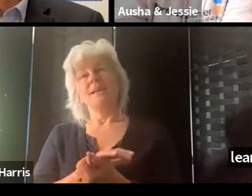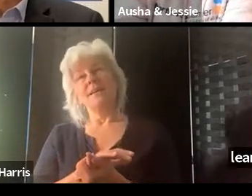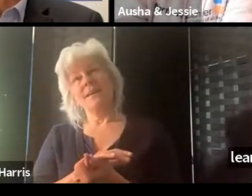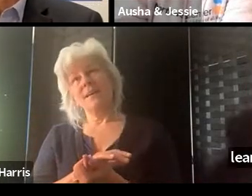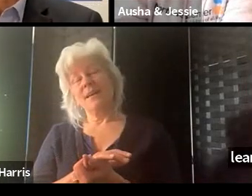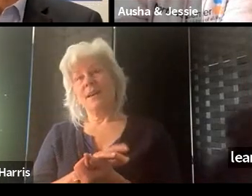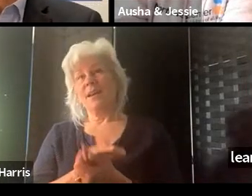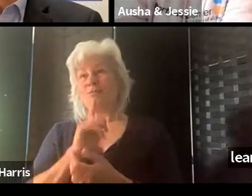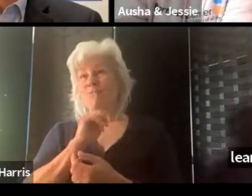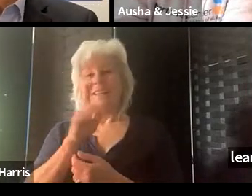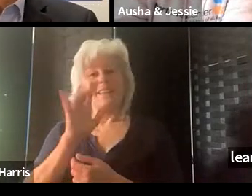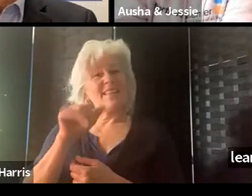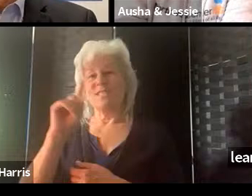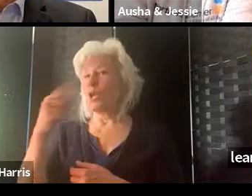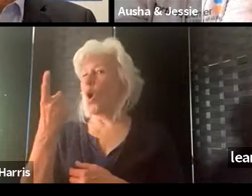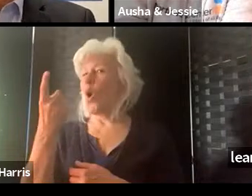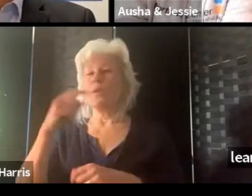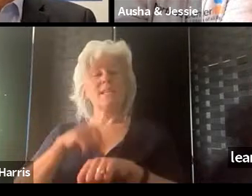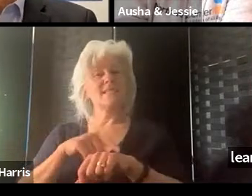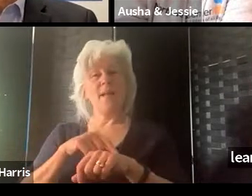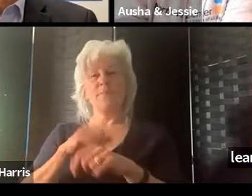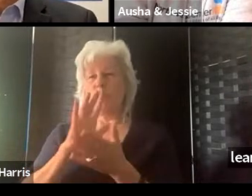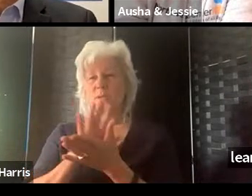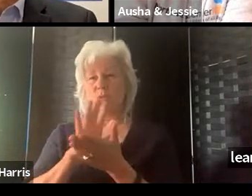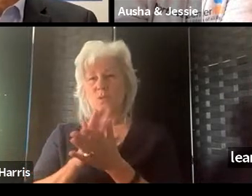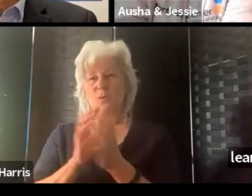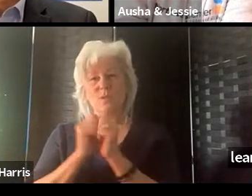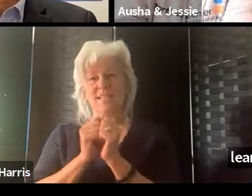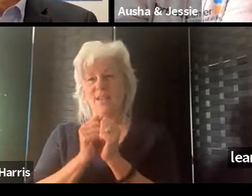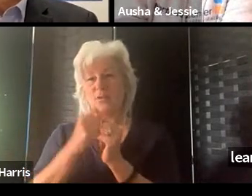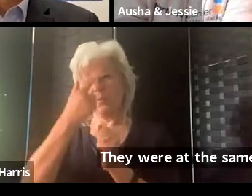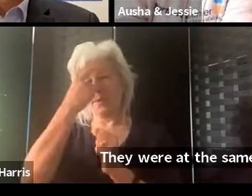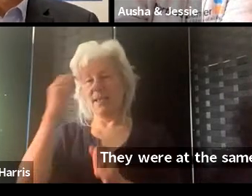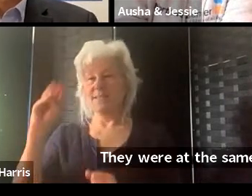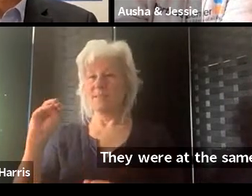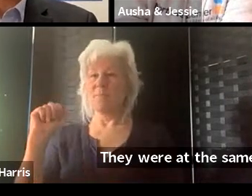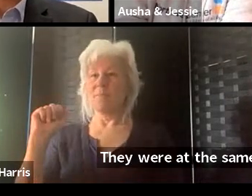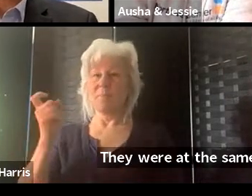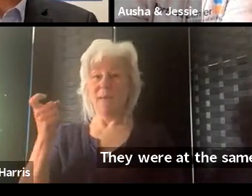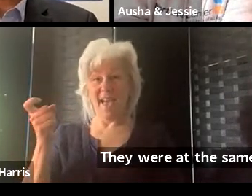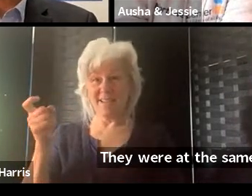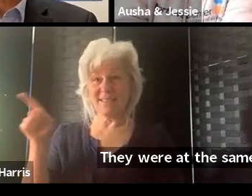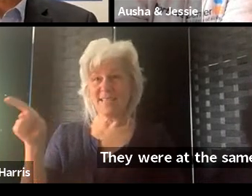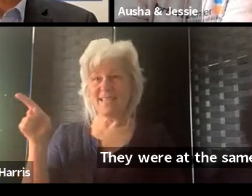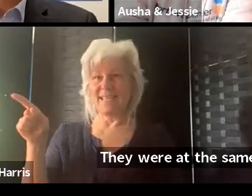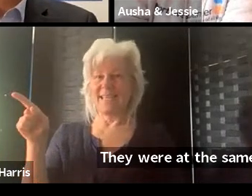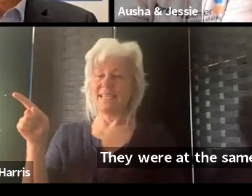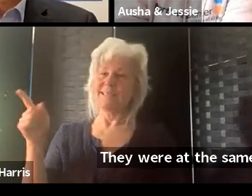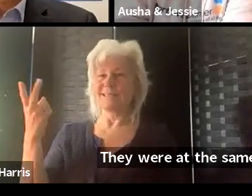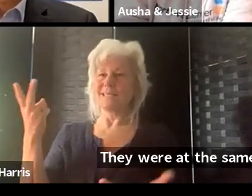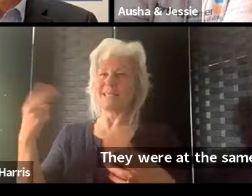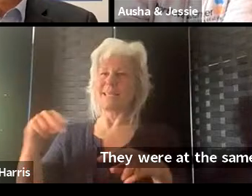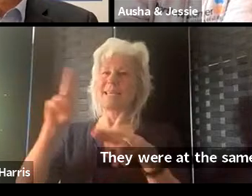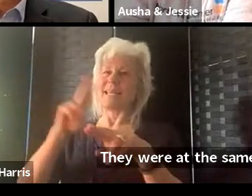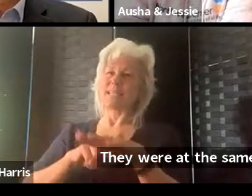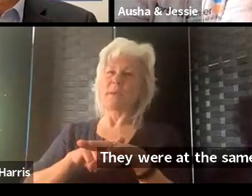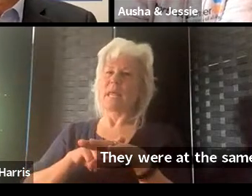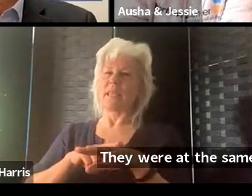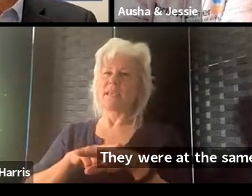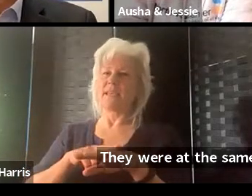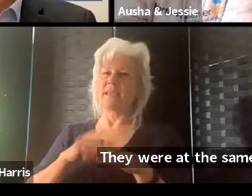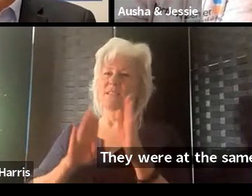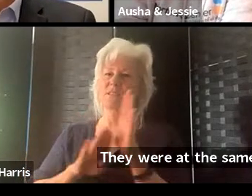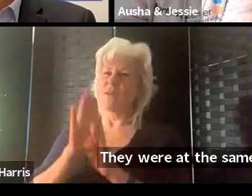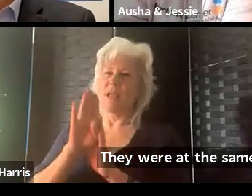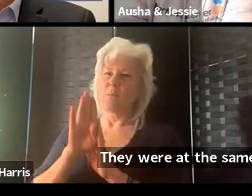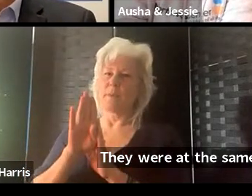only time they will be in school together, just because Max is a typically developing child, and